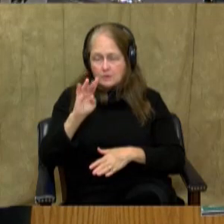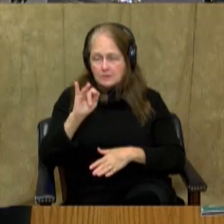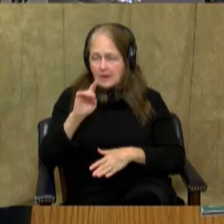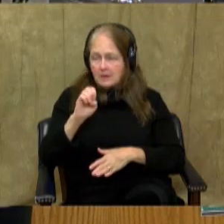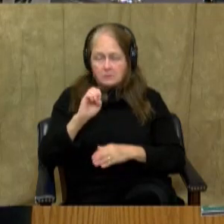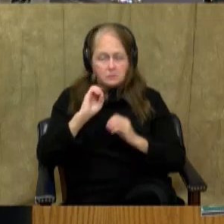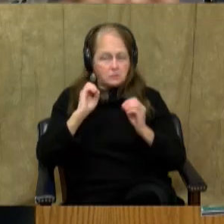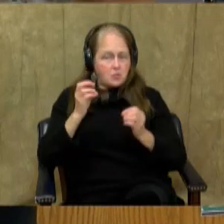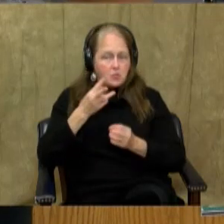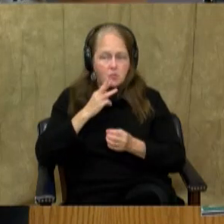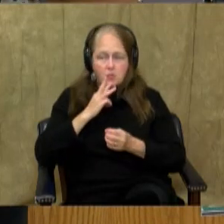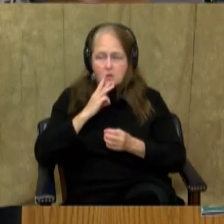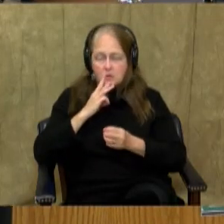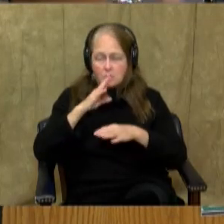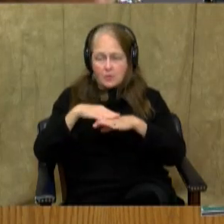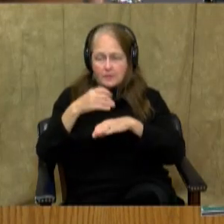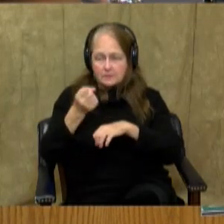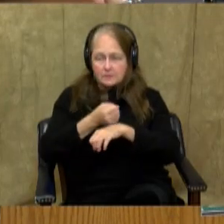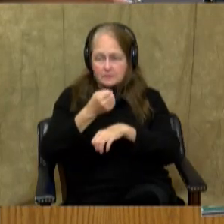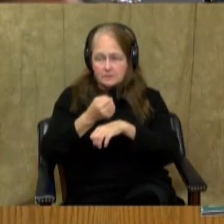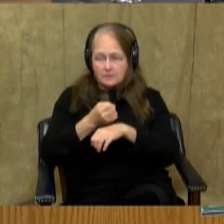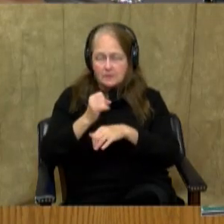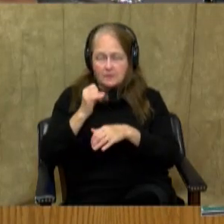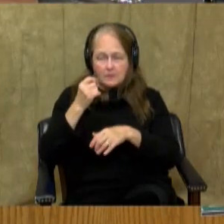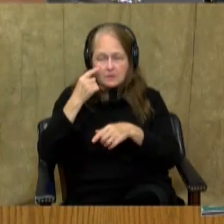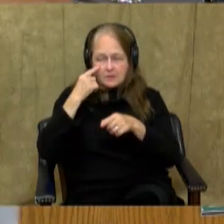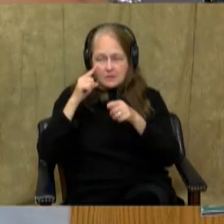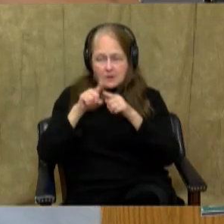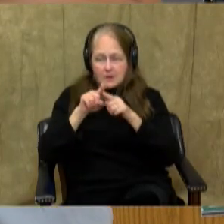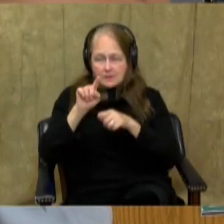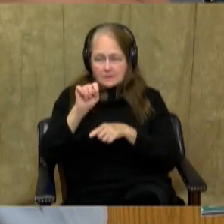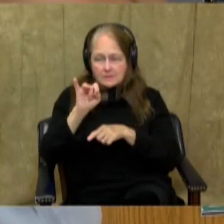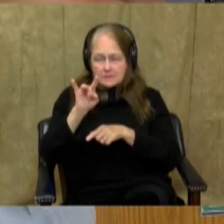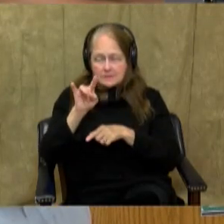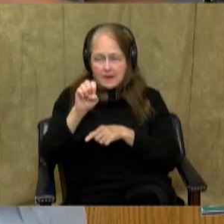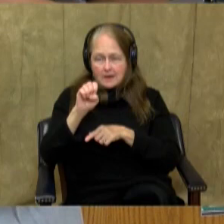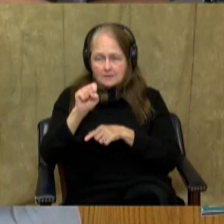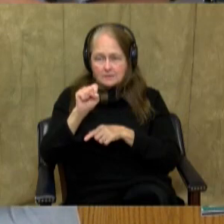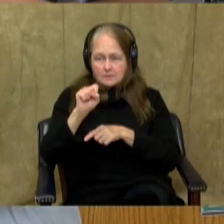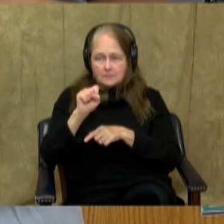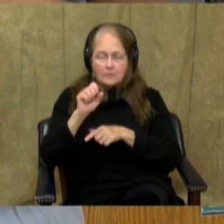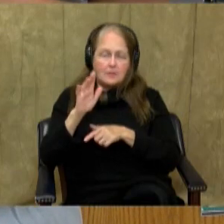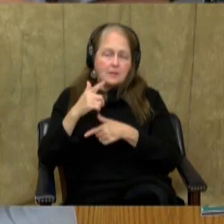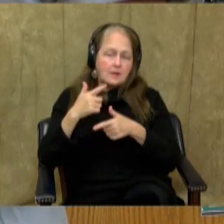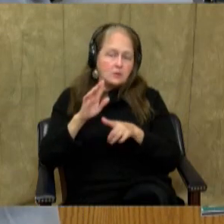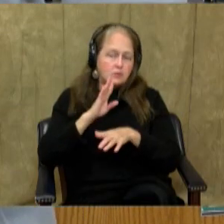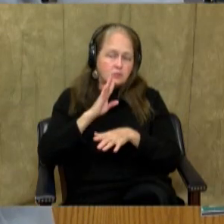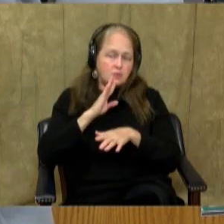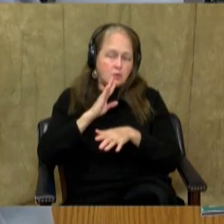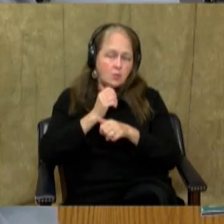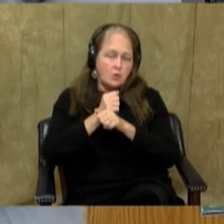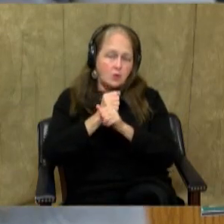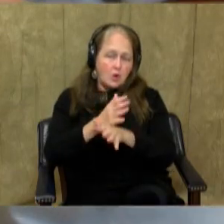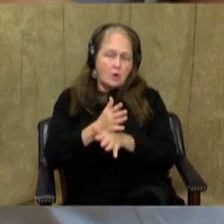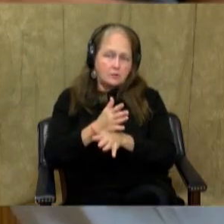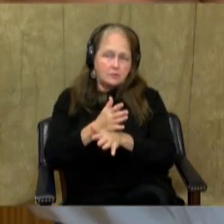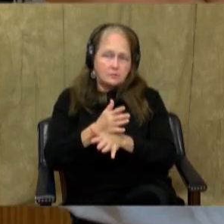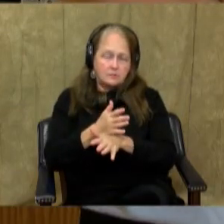not covered in water. So that's kind of what tide looks like. But let's talk about what causes it.